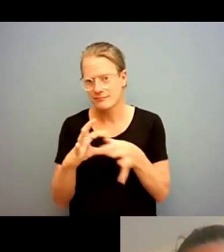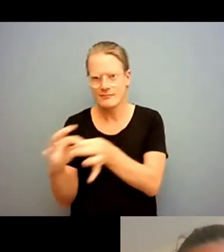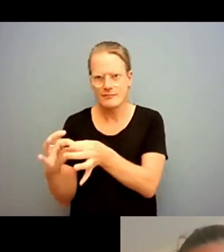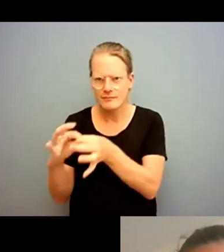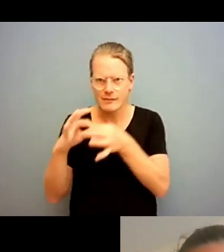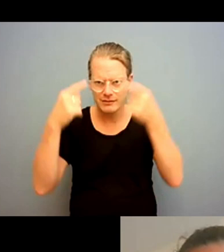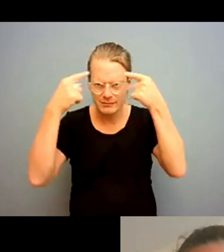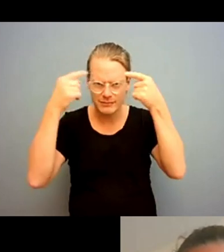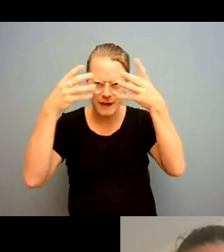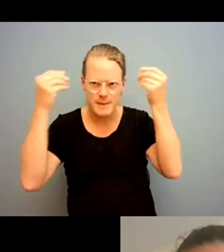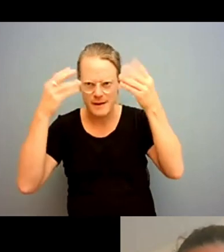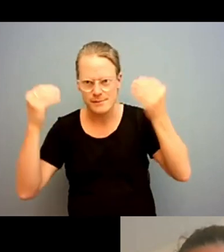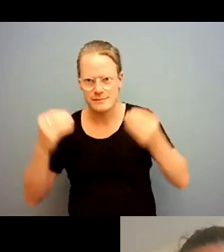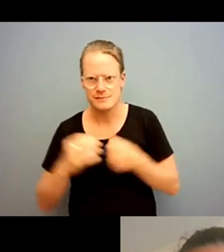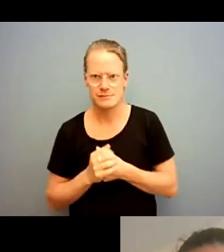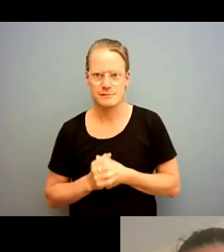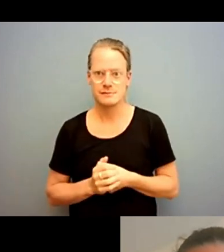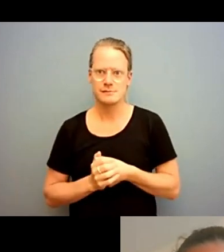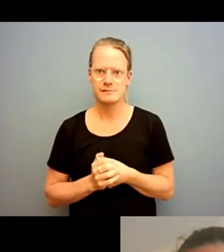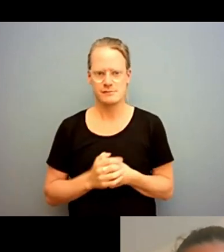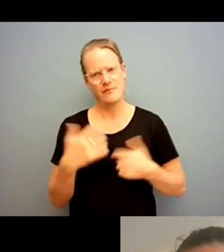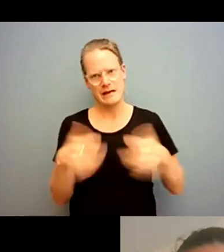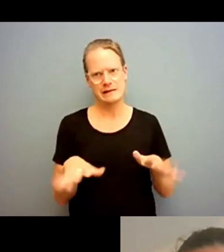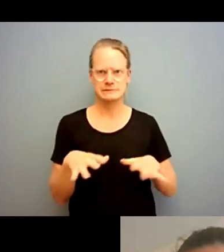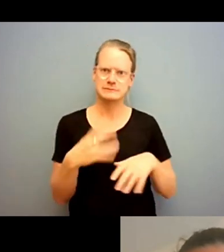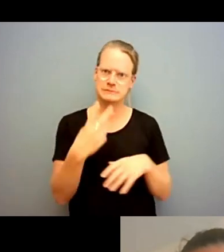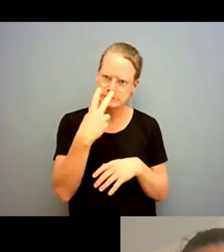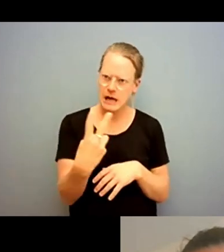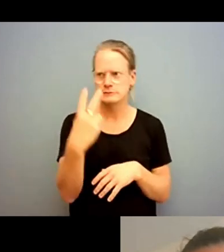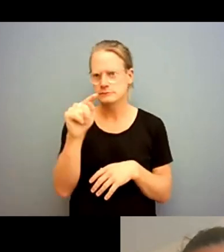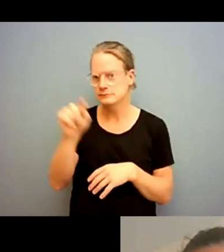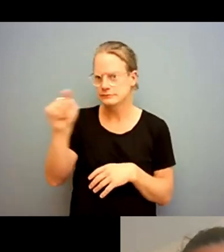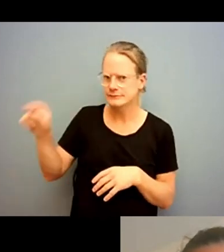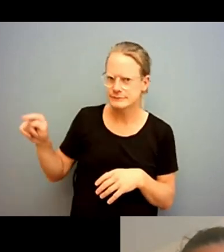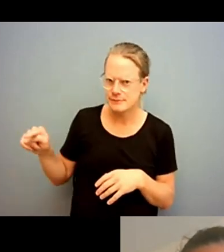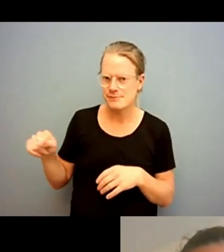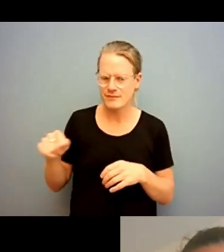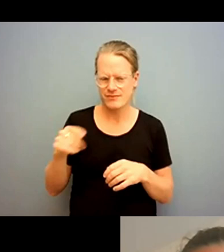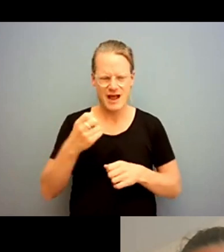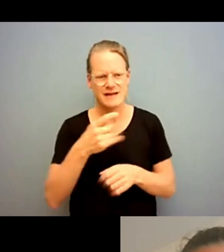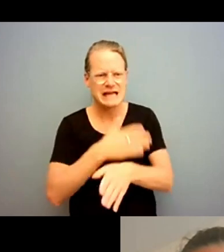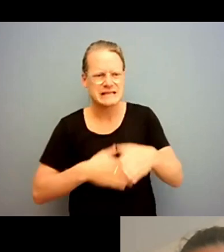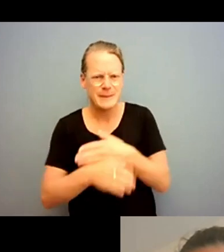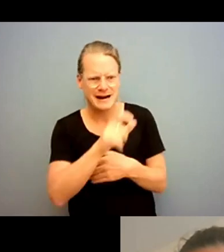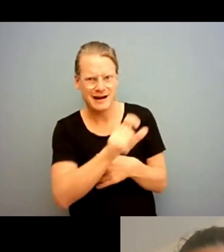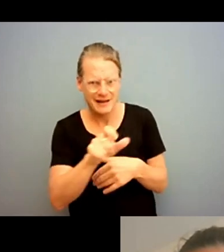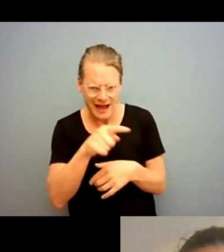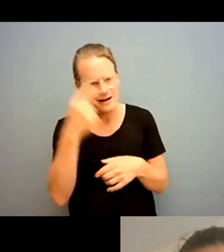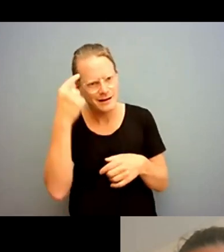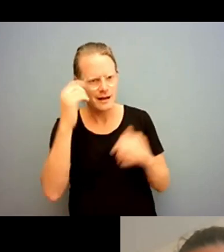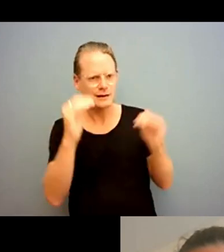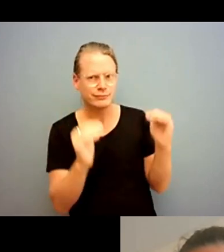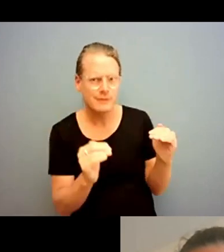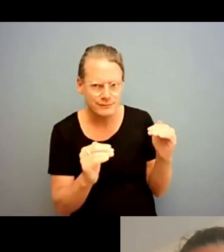experiences of inclusion of persons with intellectual disabilities in these kind of working